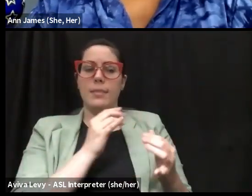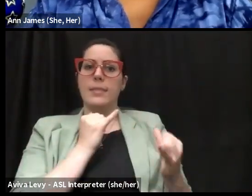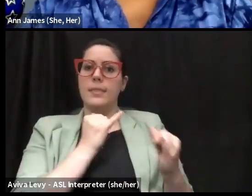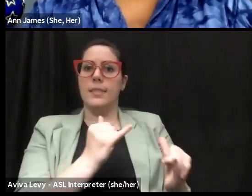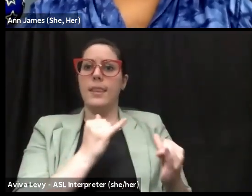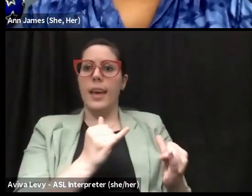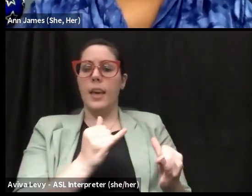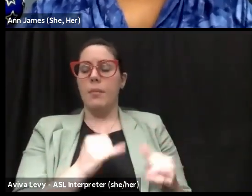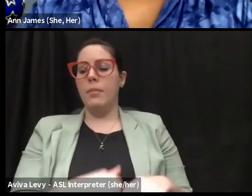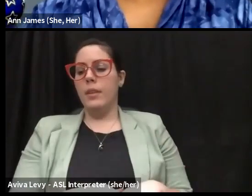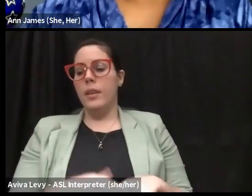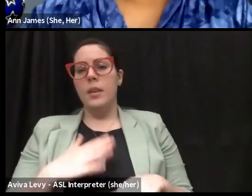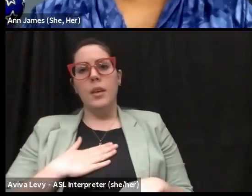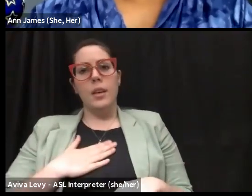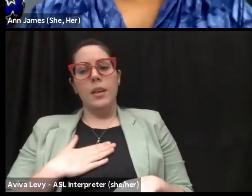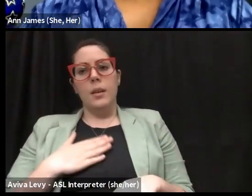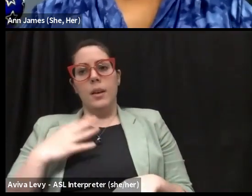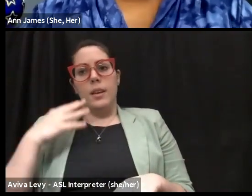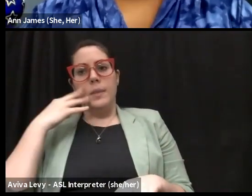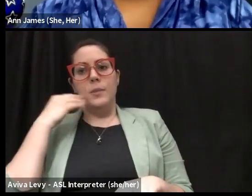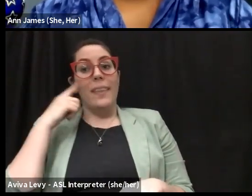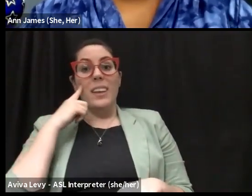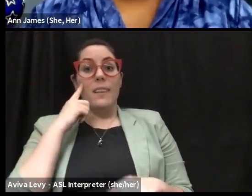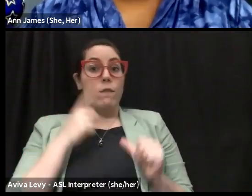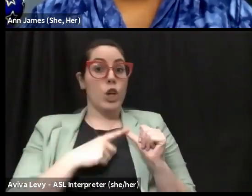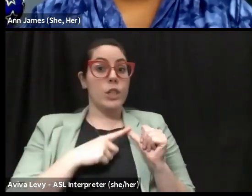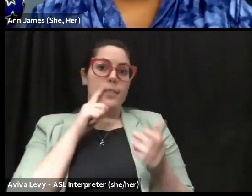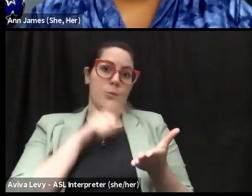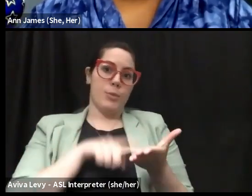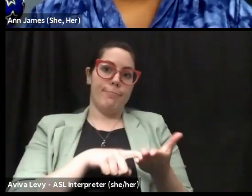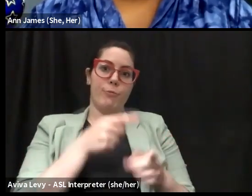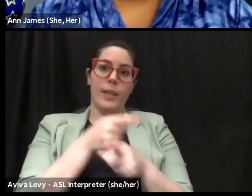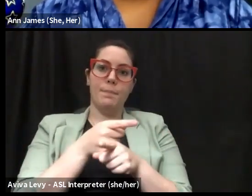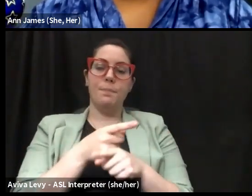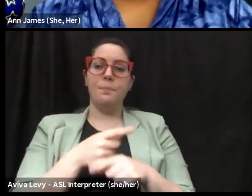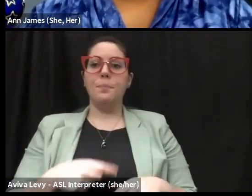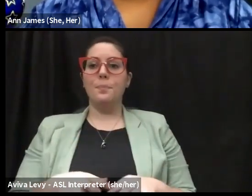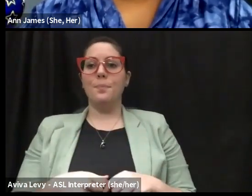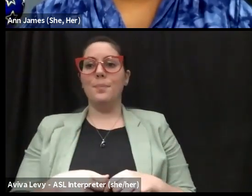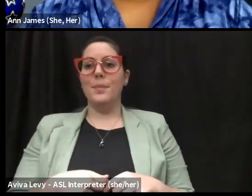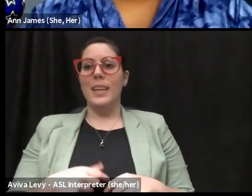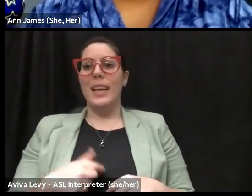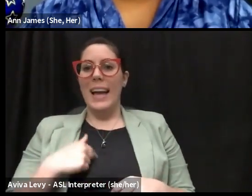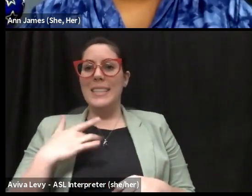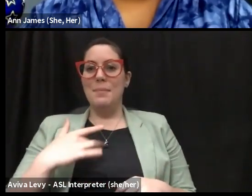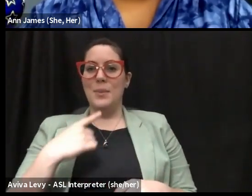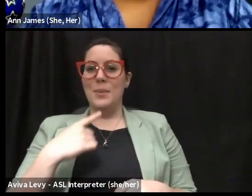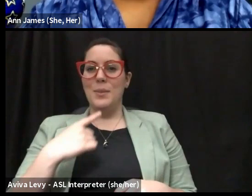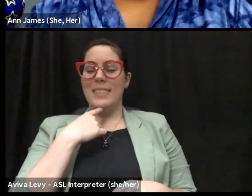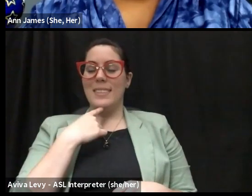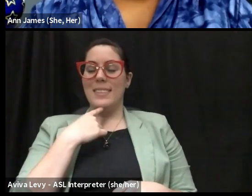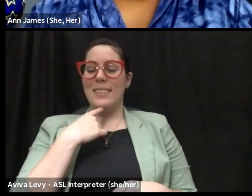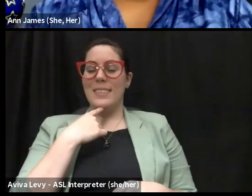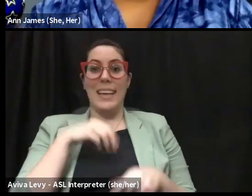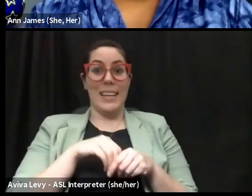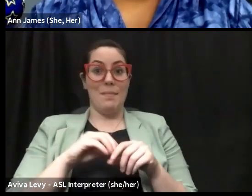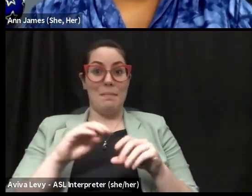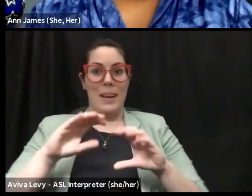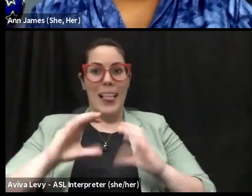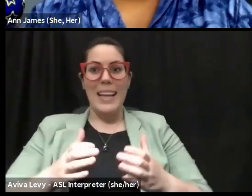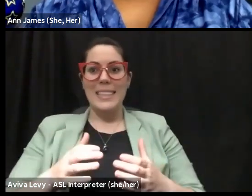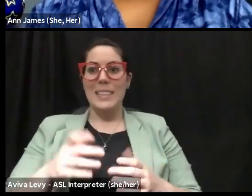that. I think there absolutely has to be acknowledgement. I definitely use the practice and often include it in group agreements at the top of